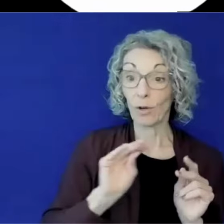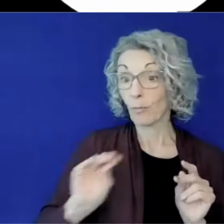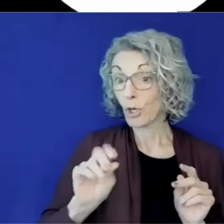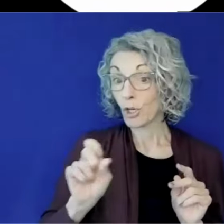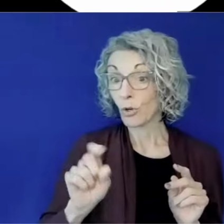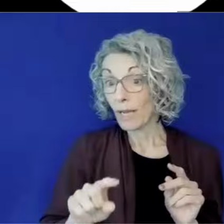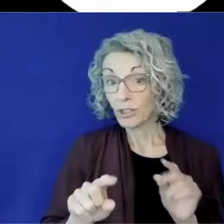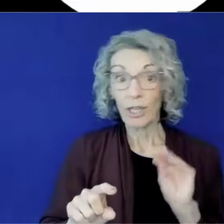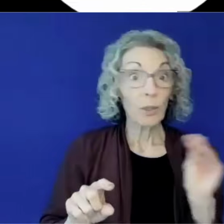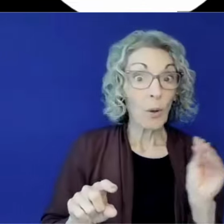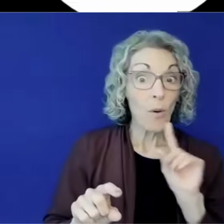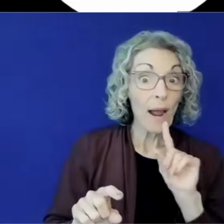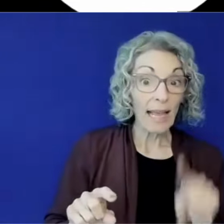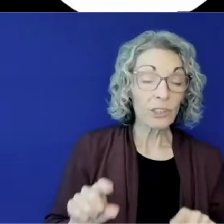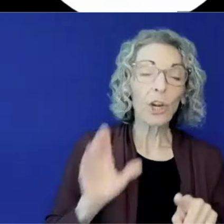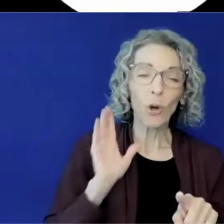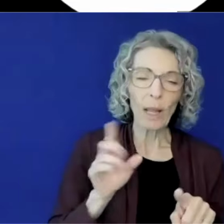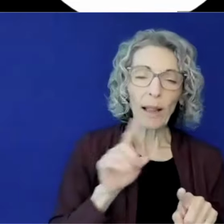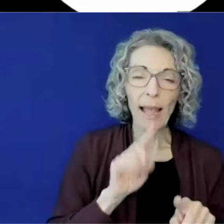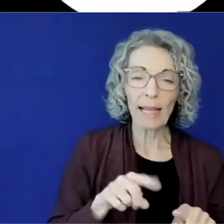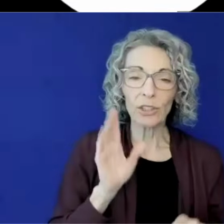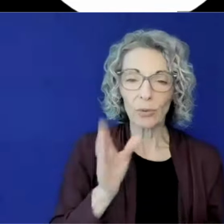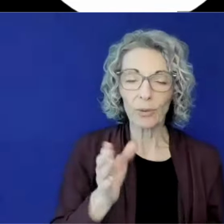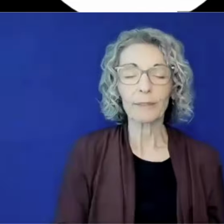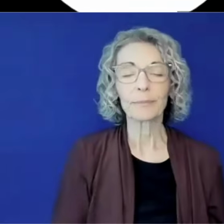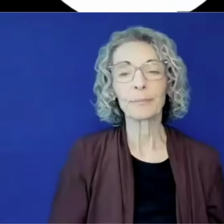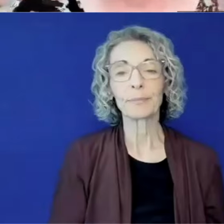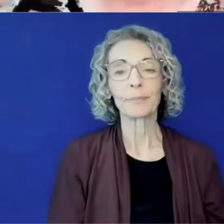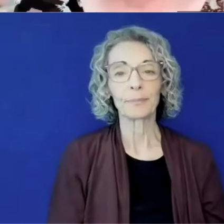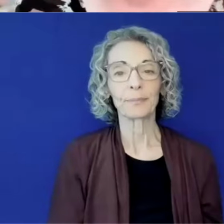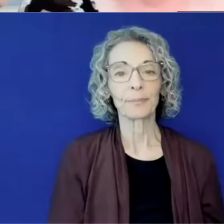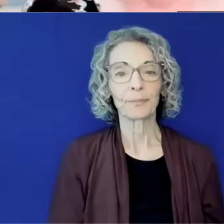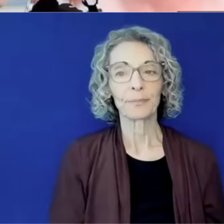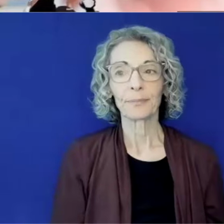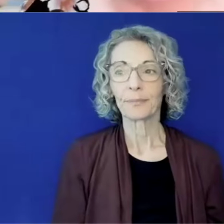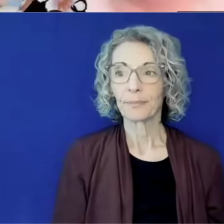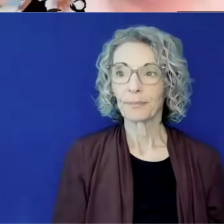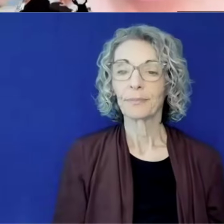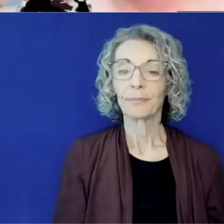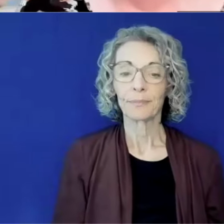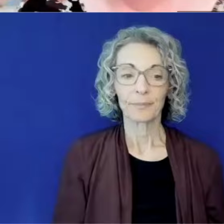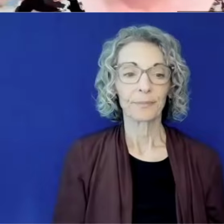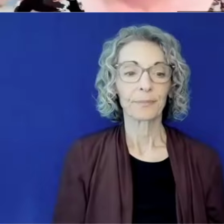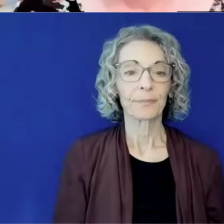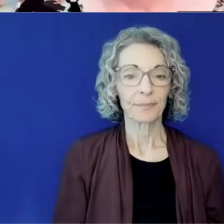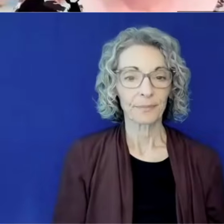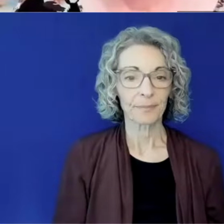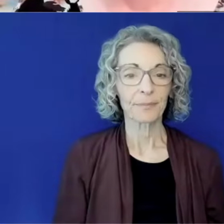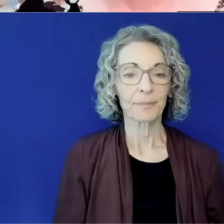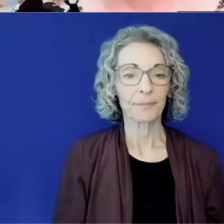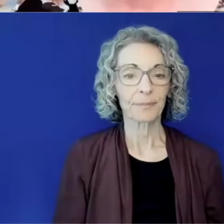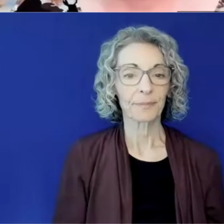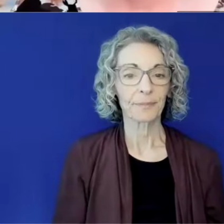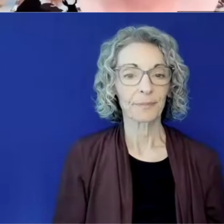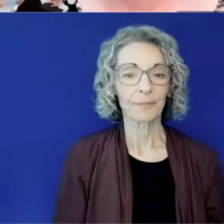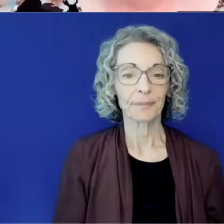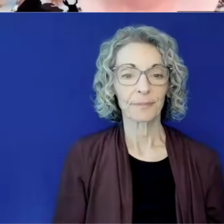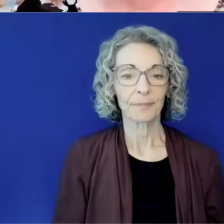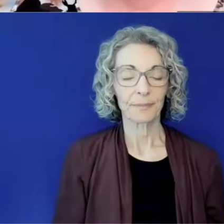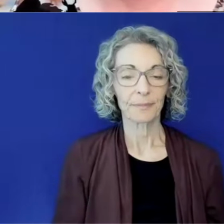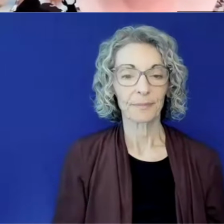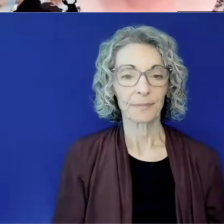hasn't got answered. Just wanted to clarify. Thanks, Deborah. Thank you, Nikki. I appreciate you. All right. So